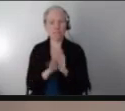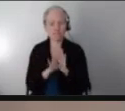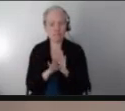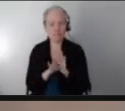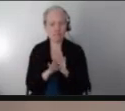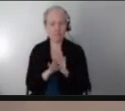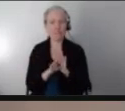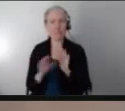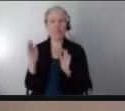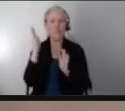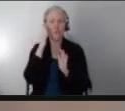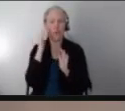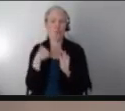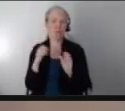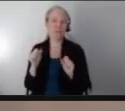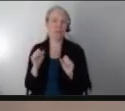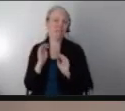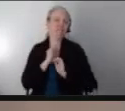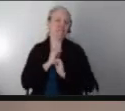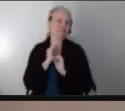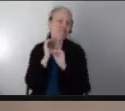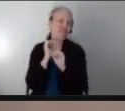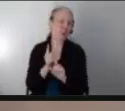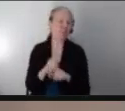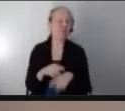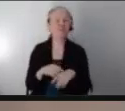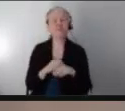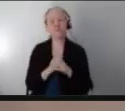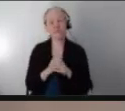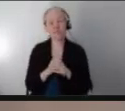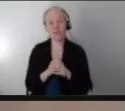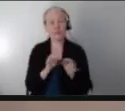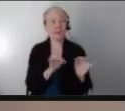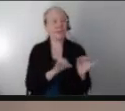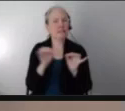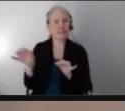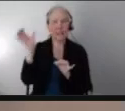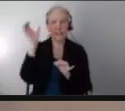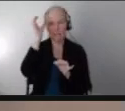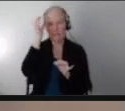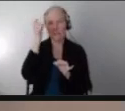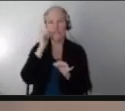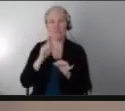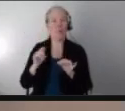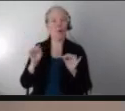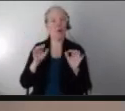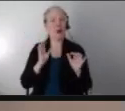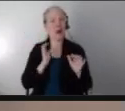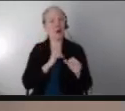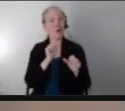that we'll be able to meet that goal. So likewise for the workforce in general,